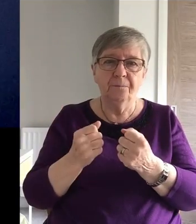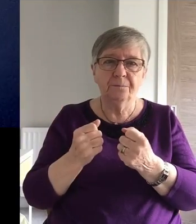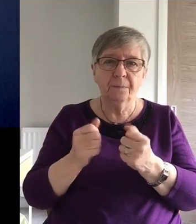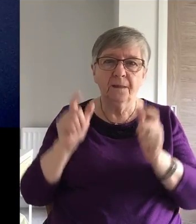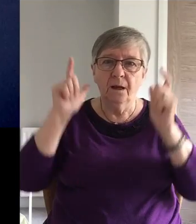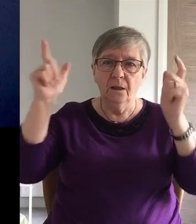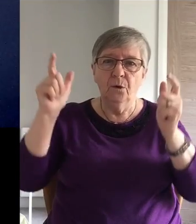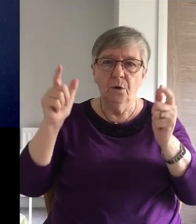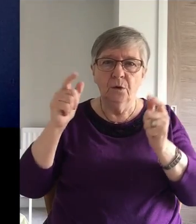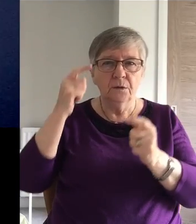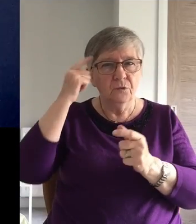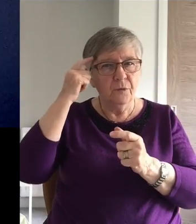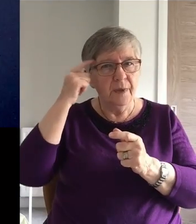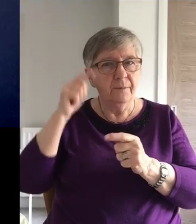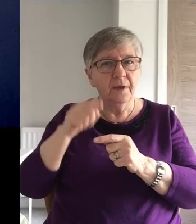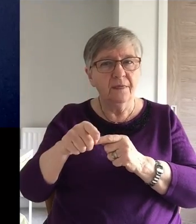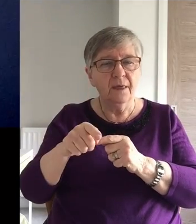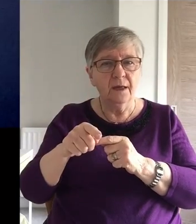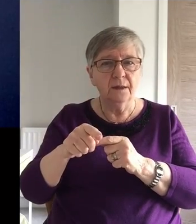Lord, with that in mind, we just